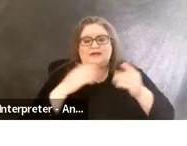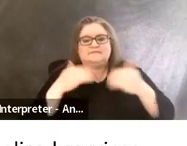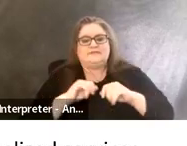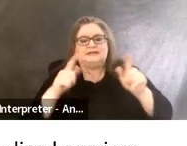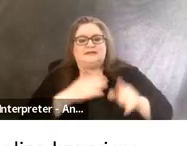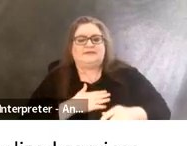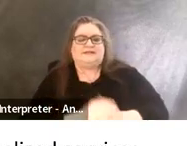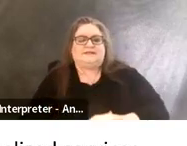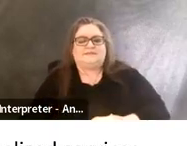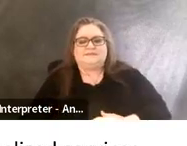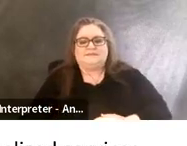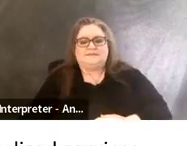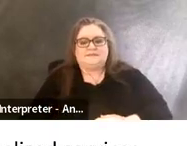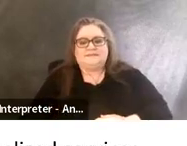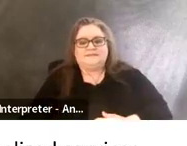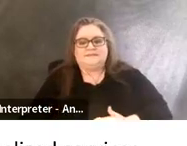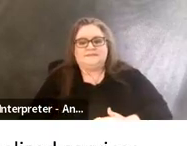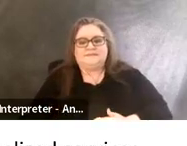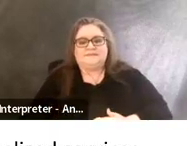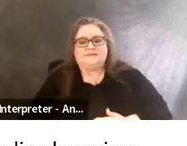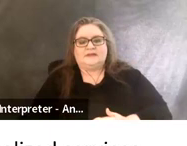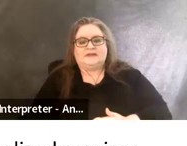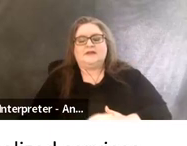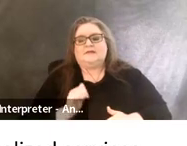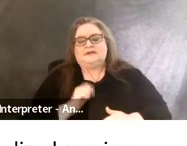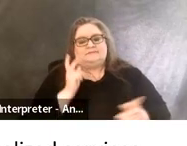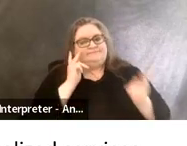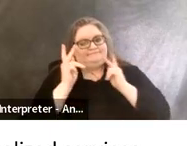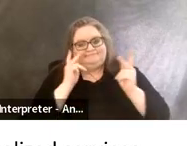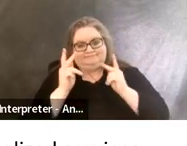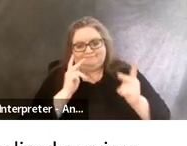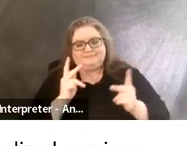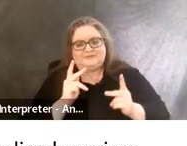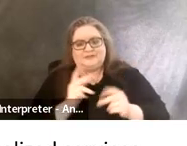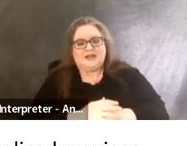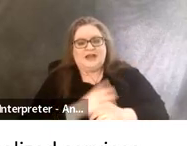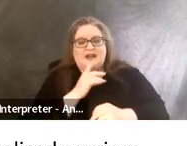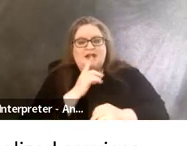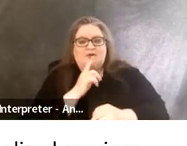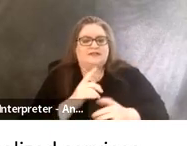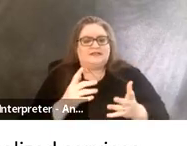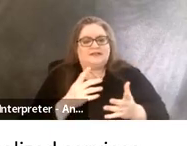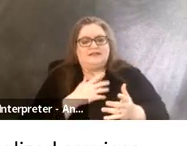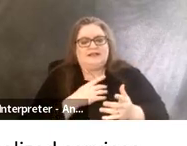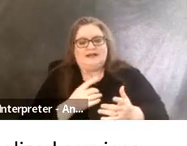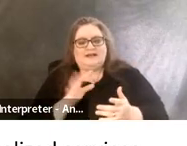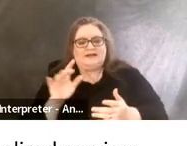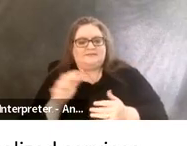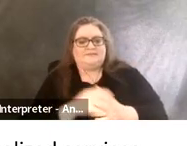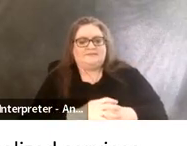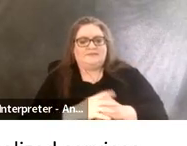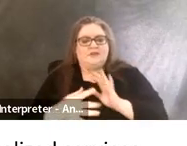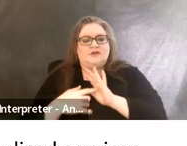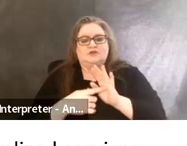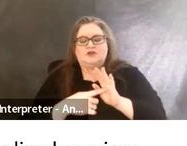please. I'm a very visual person, and I really like to show